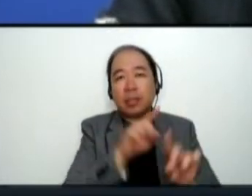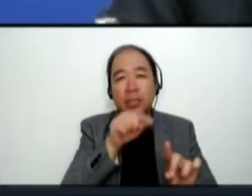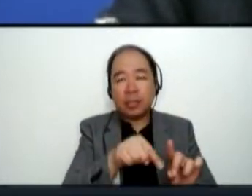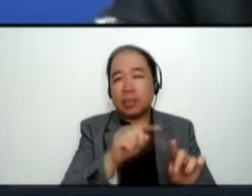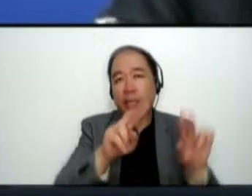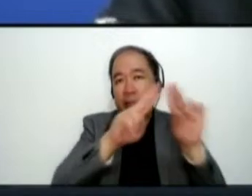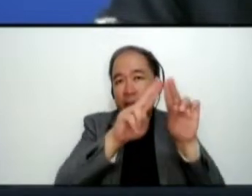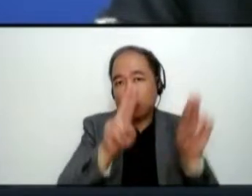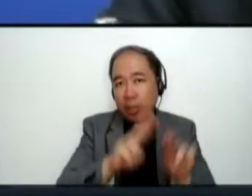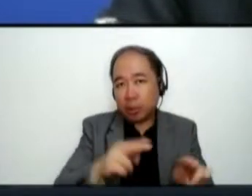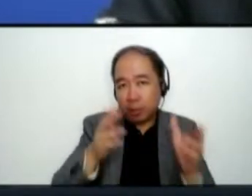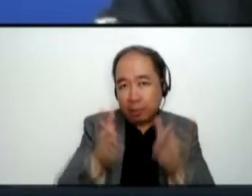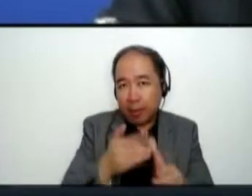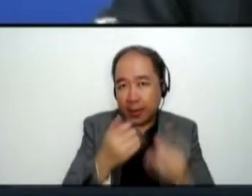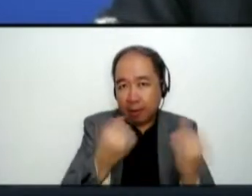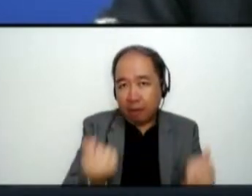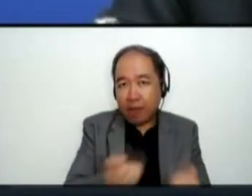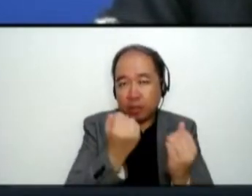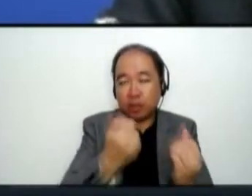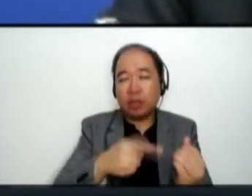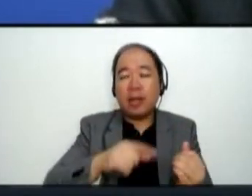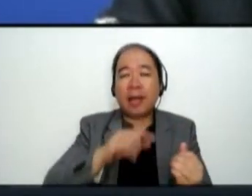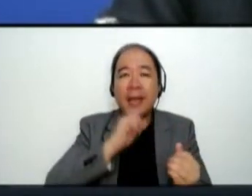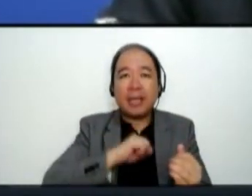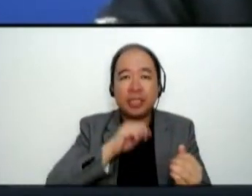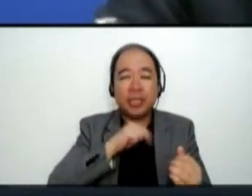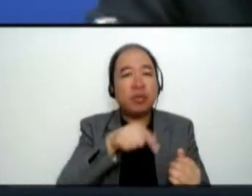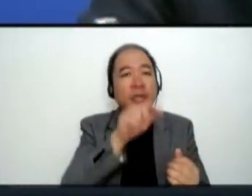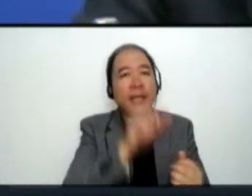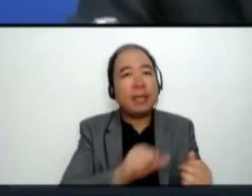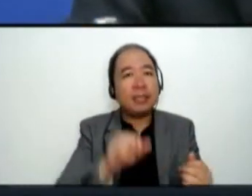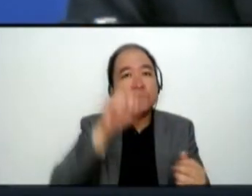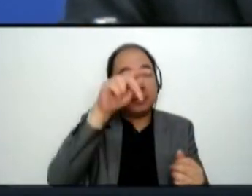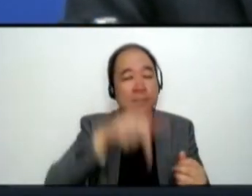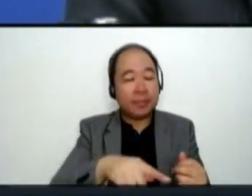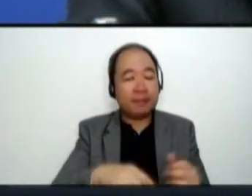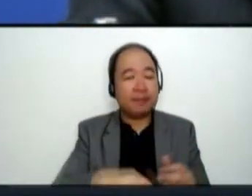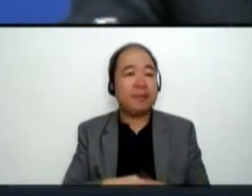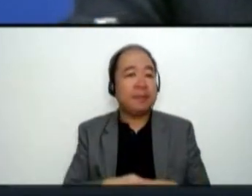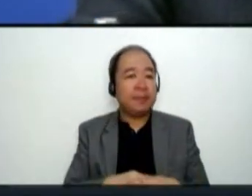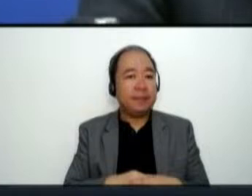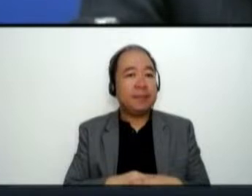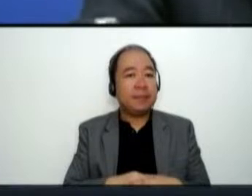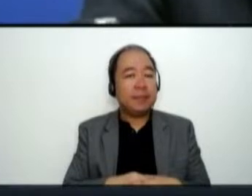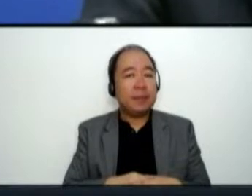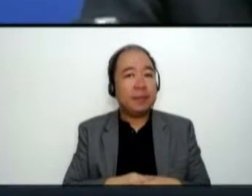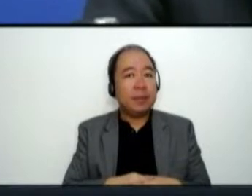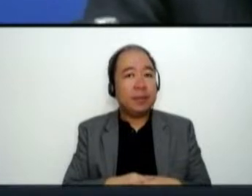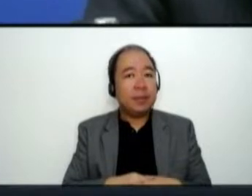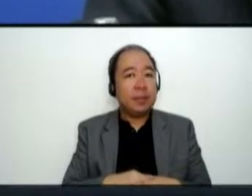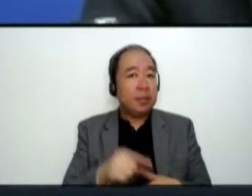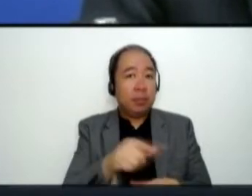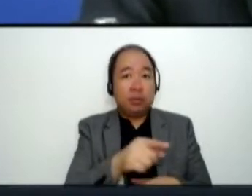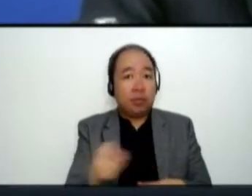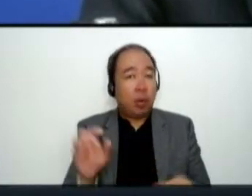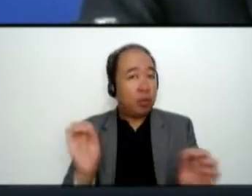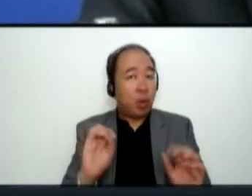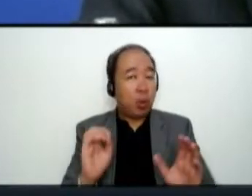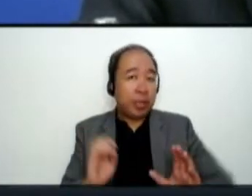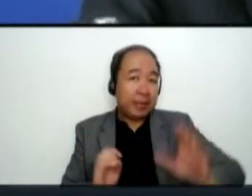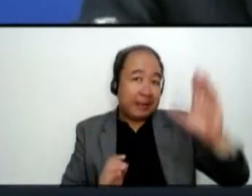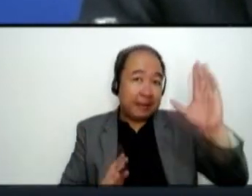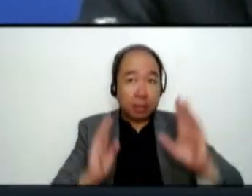Action on Aging 2002 in Asia and the Pacific. If there is no interventions, we can